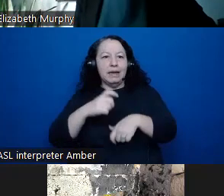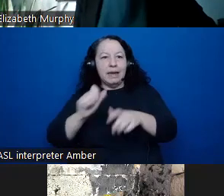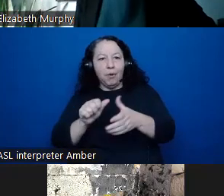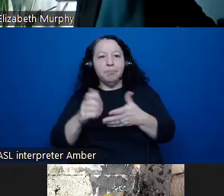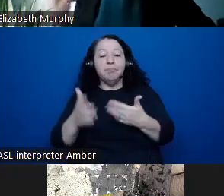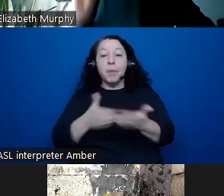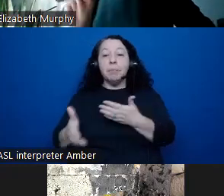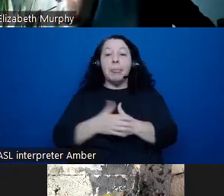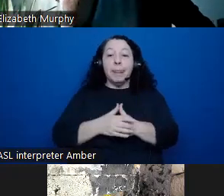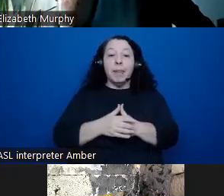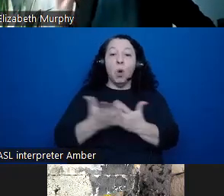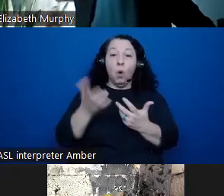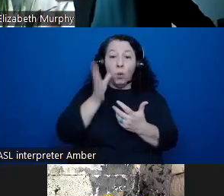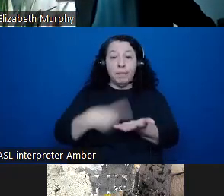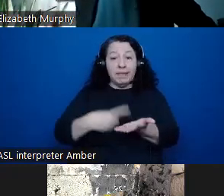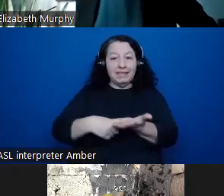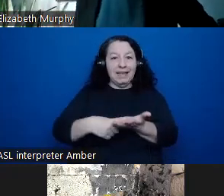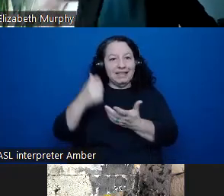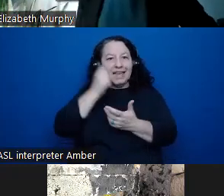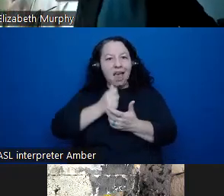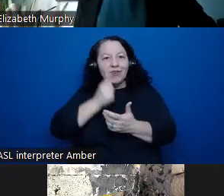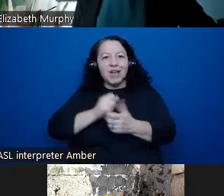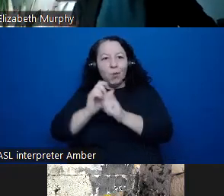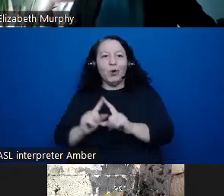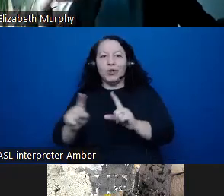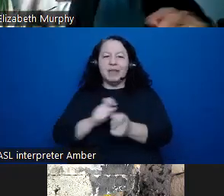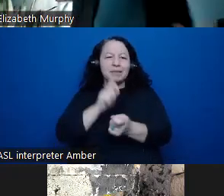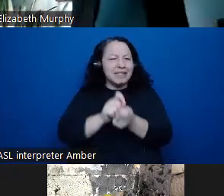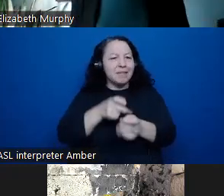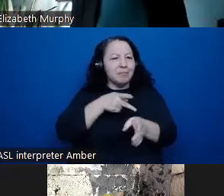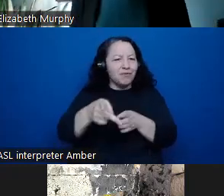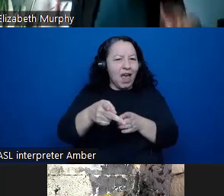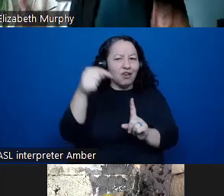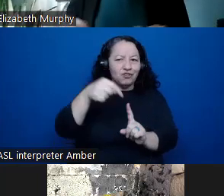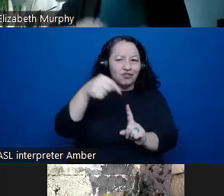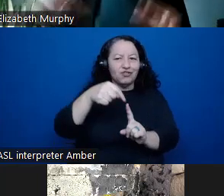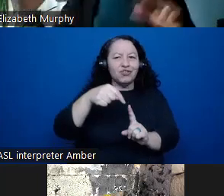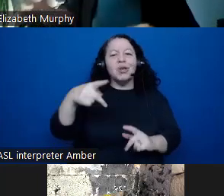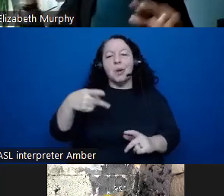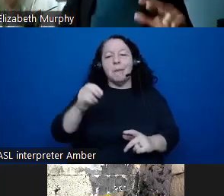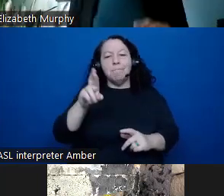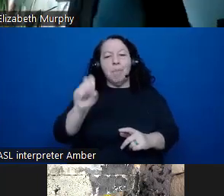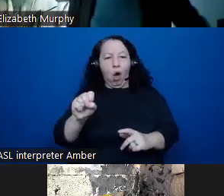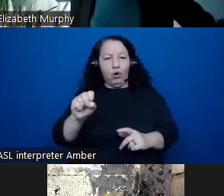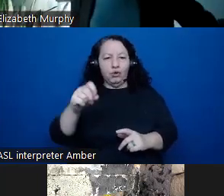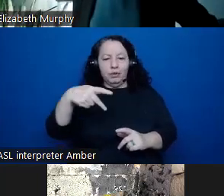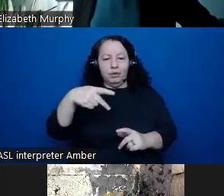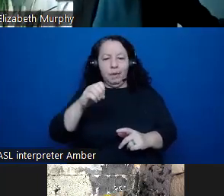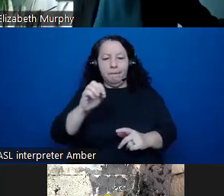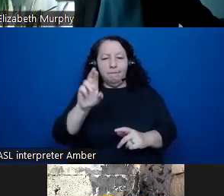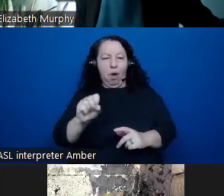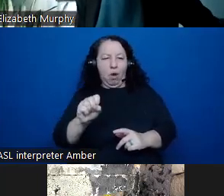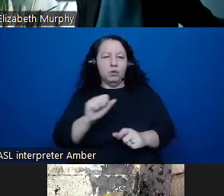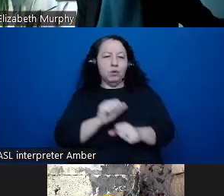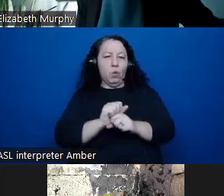published evidence we have of a particular profession, and that profession being potters, particularly potters living in the eastern